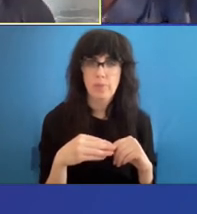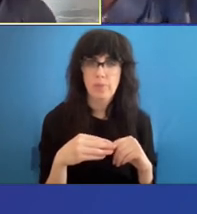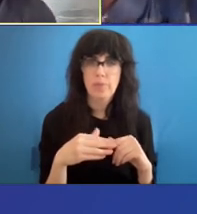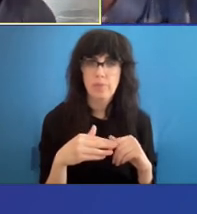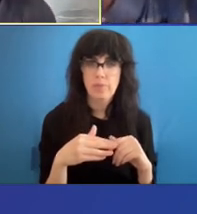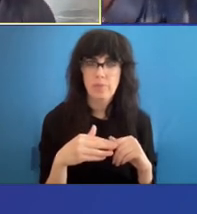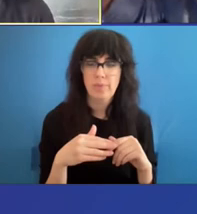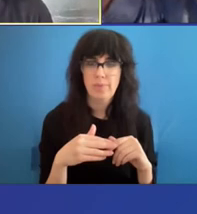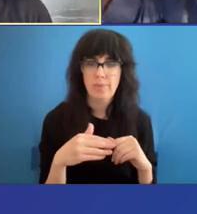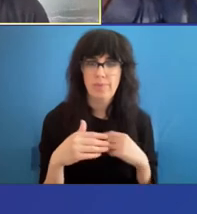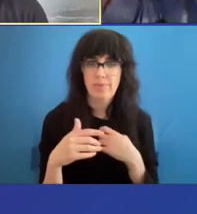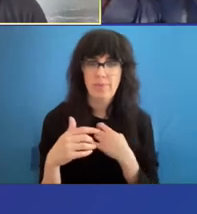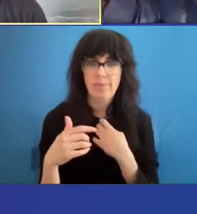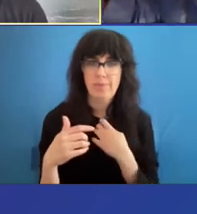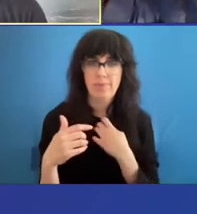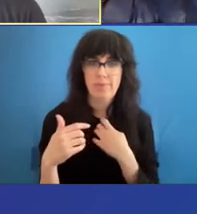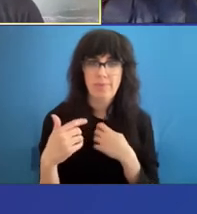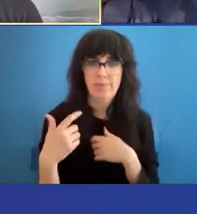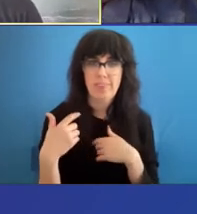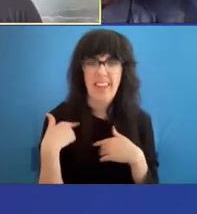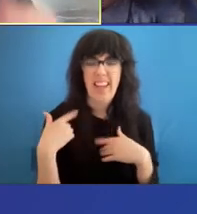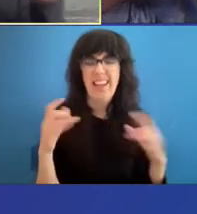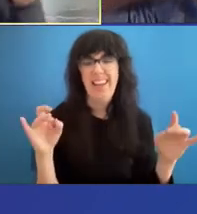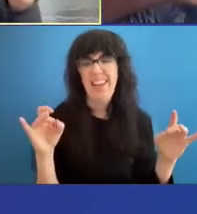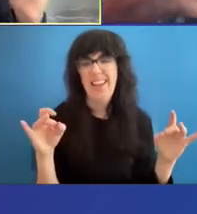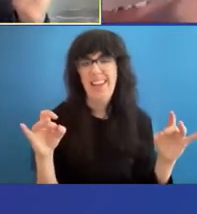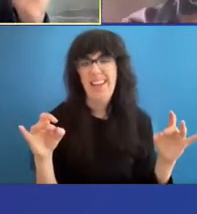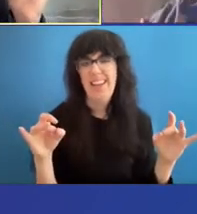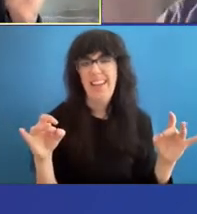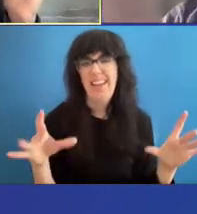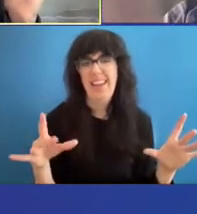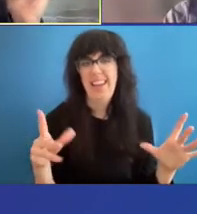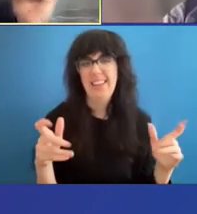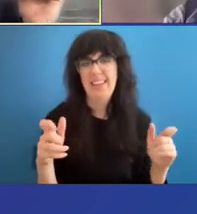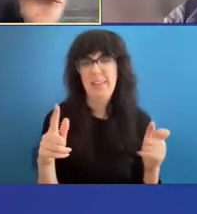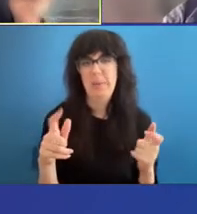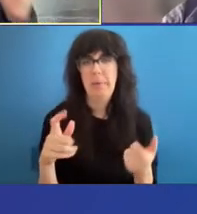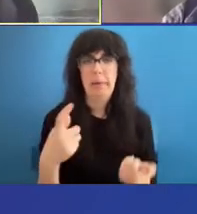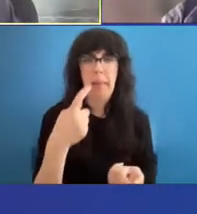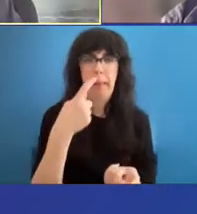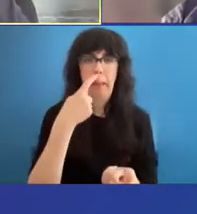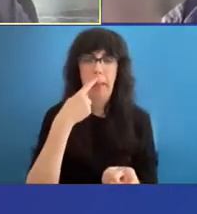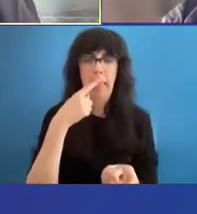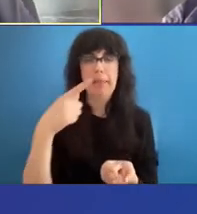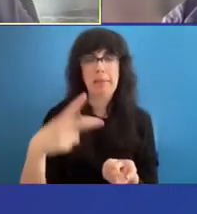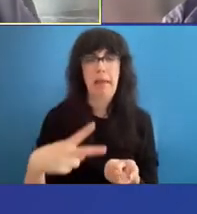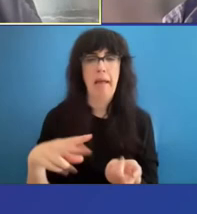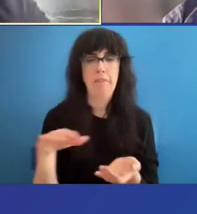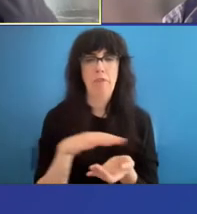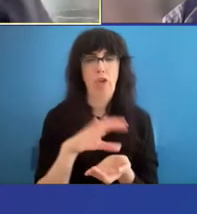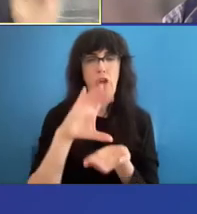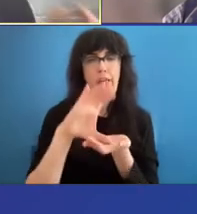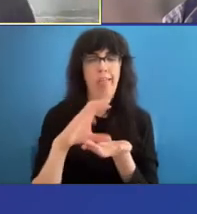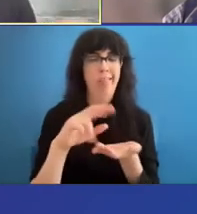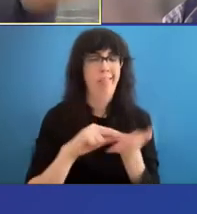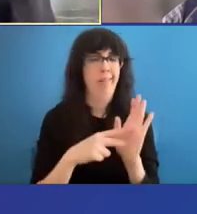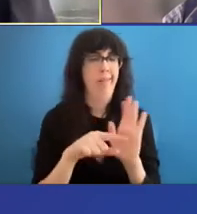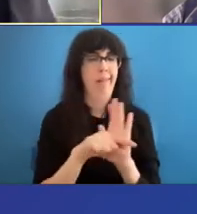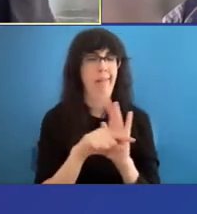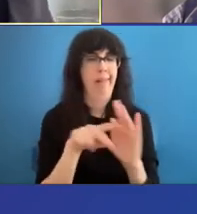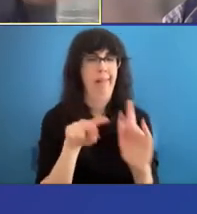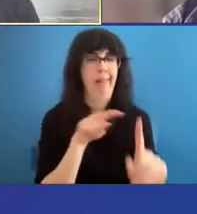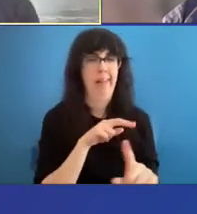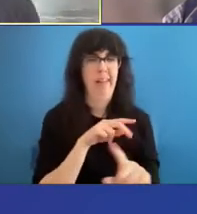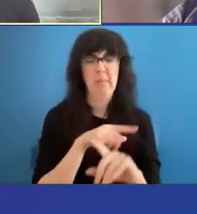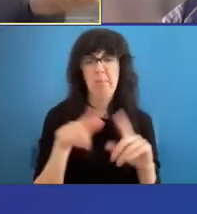you know, I hate to be the glasses only is like only half full person, but I'm also kind of that's where I woke